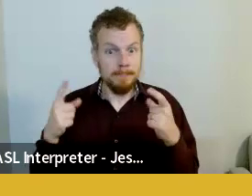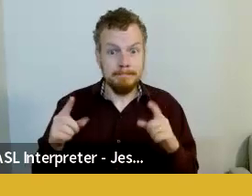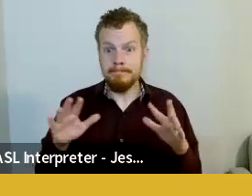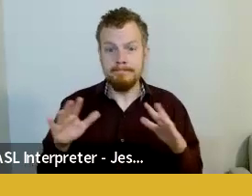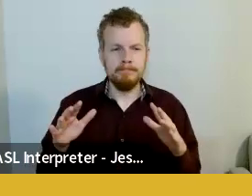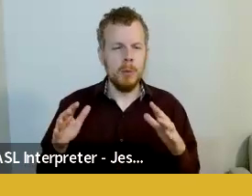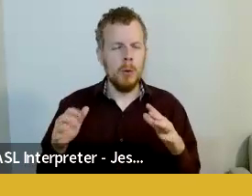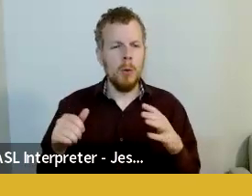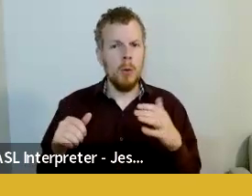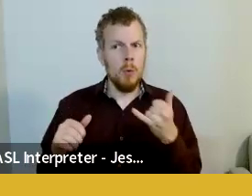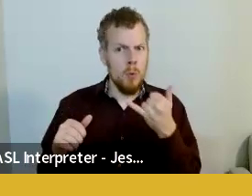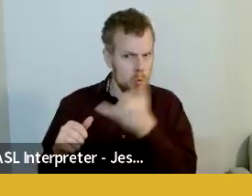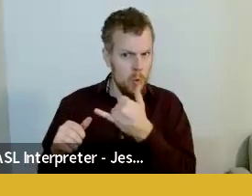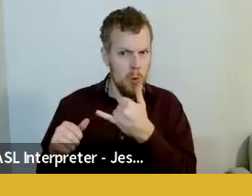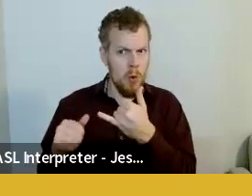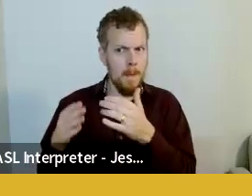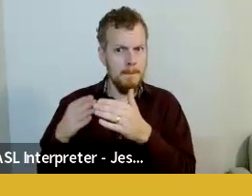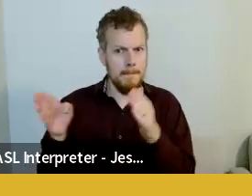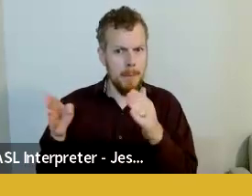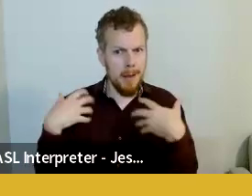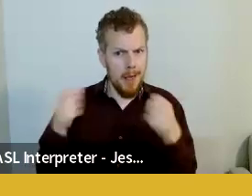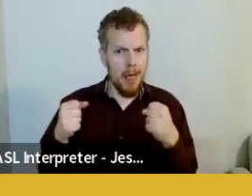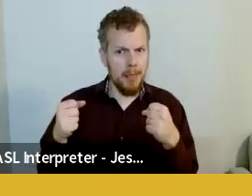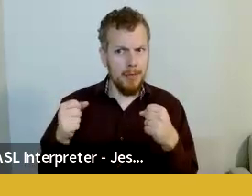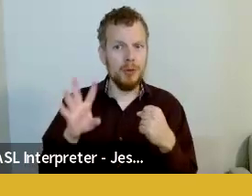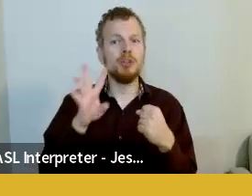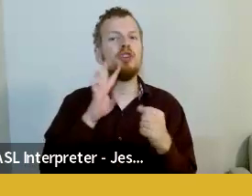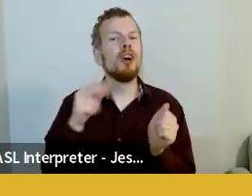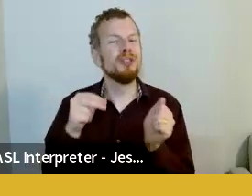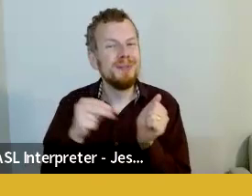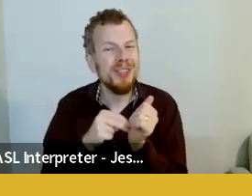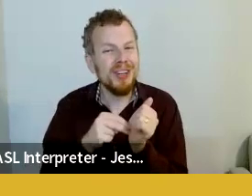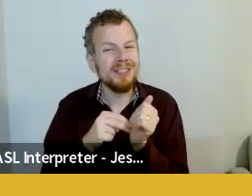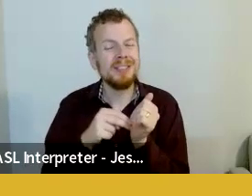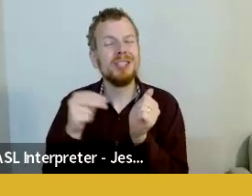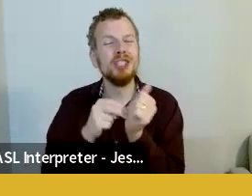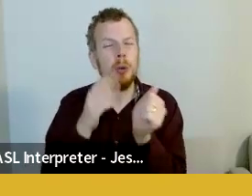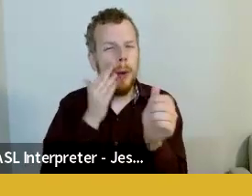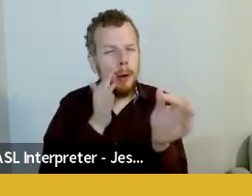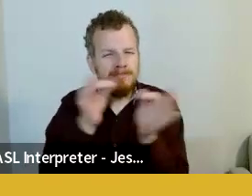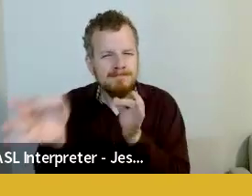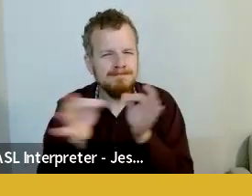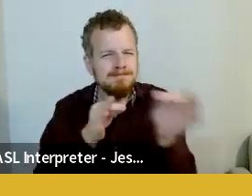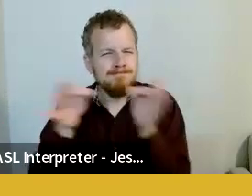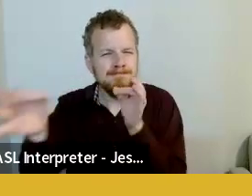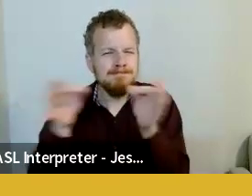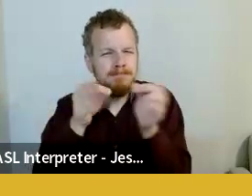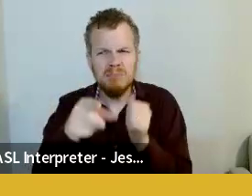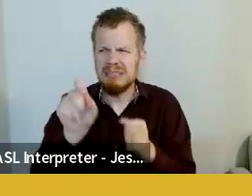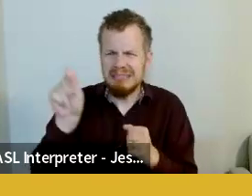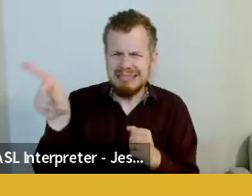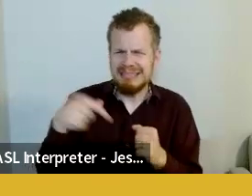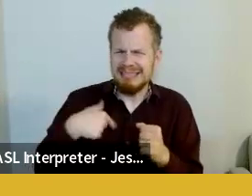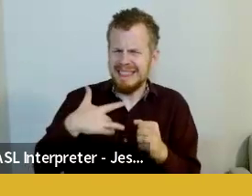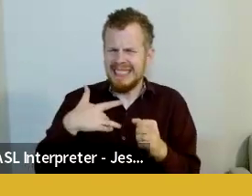contact a health department nurse, where they can answer any heat related questions that you may have. They